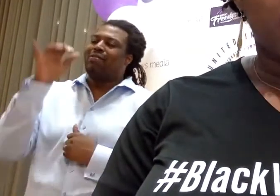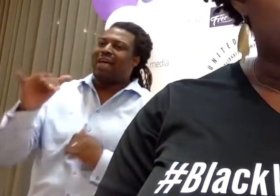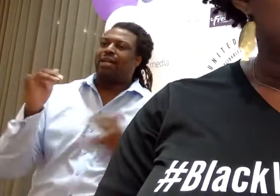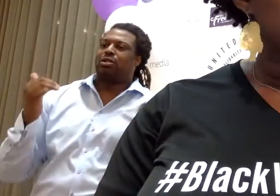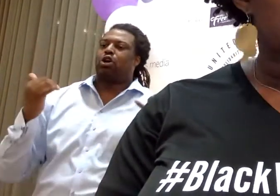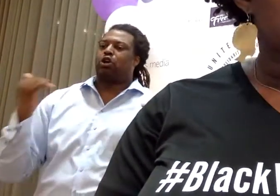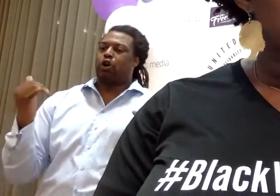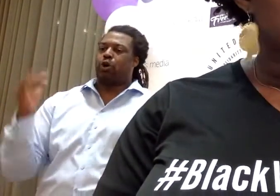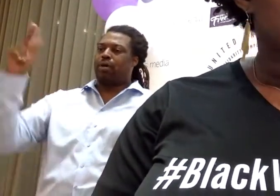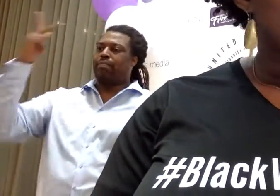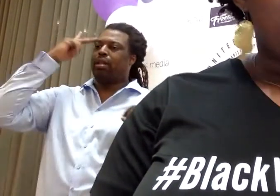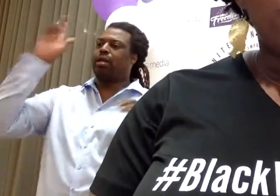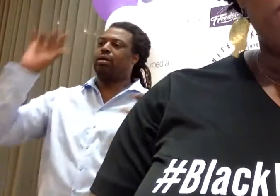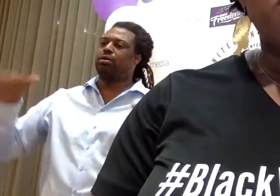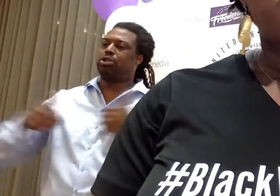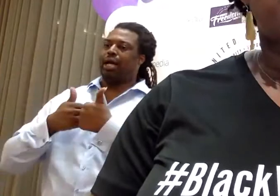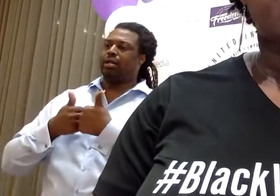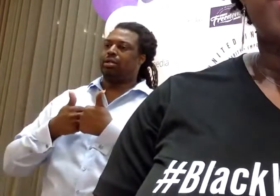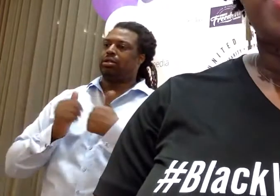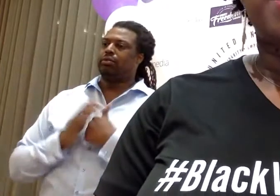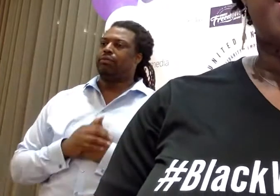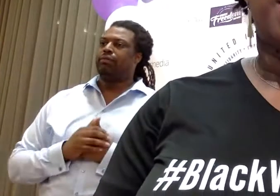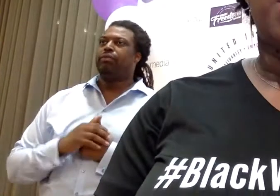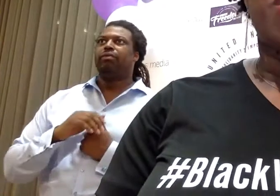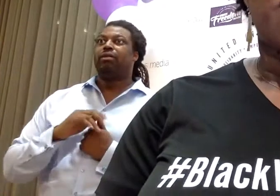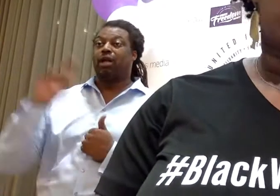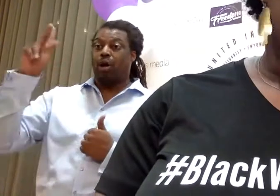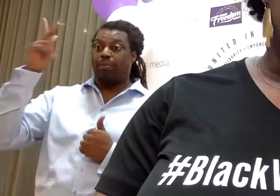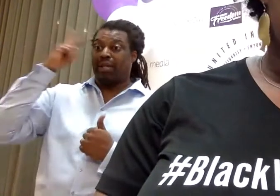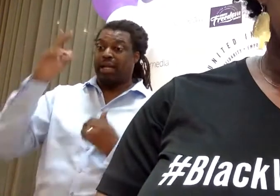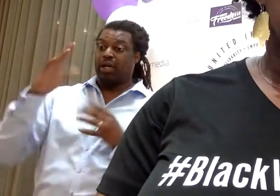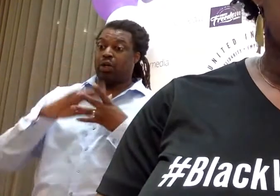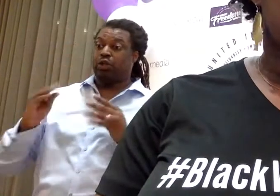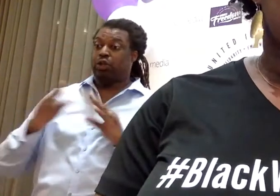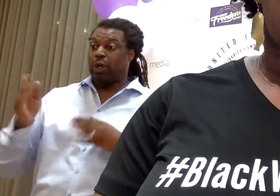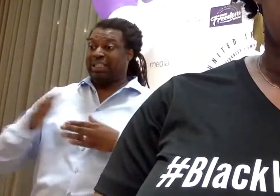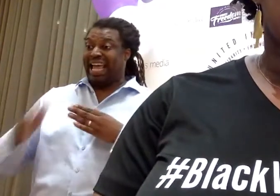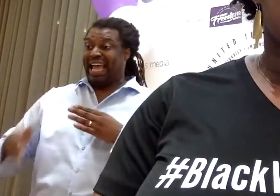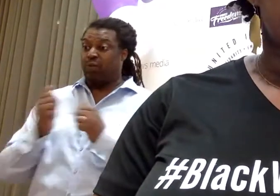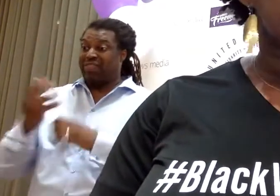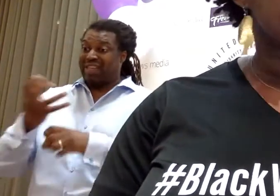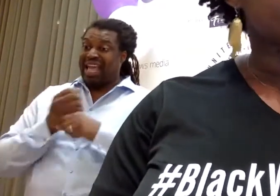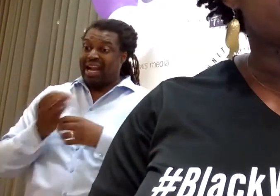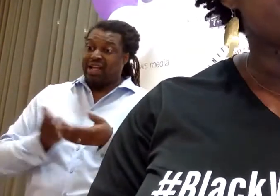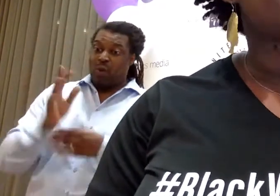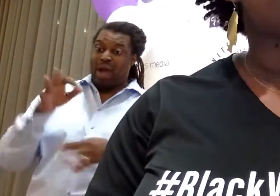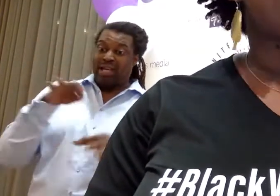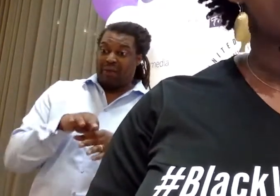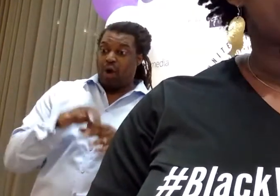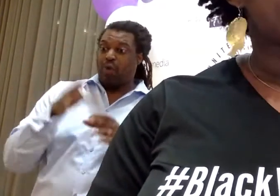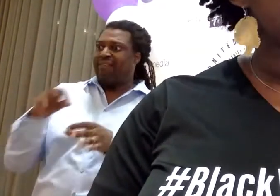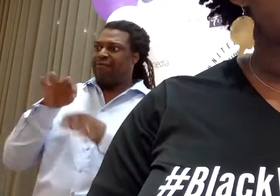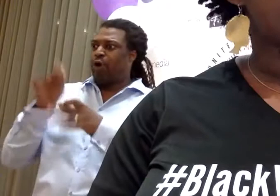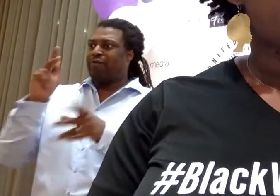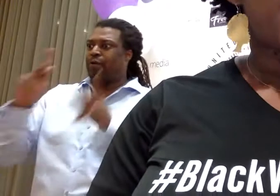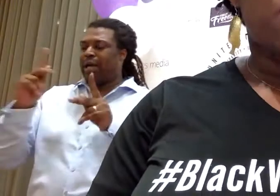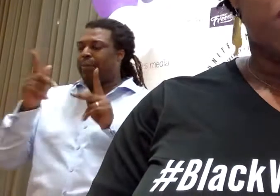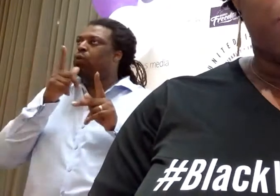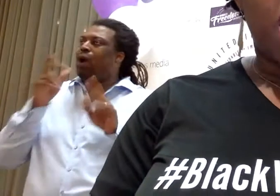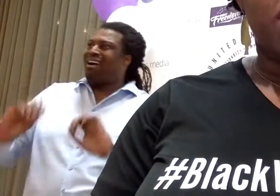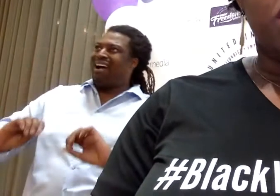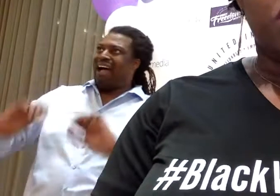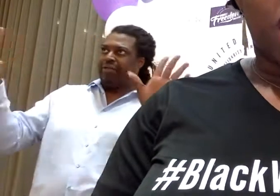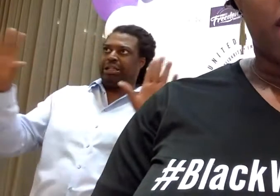political challenge. Our political story doesn't end with earning the right to vote and electing others who clearly are not hearing